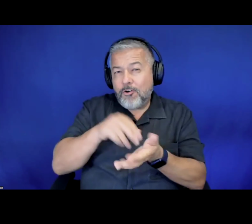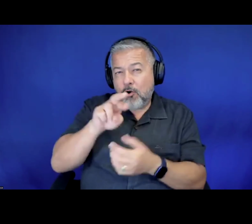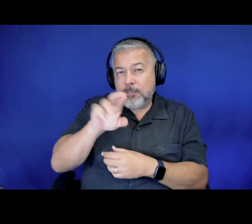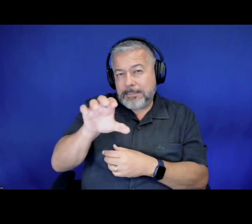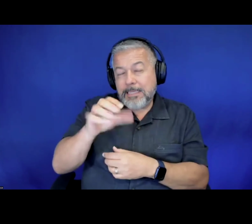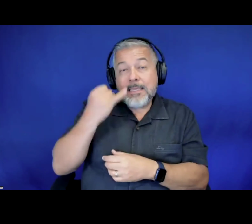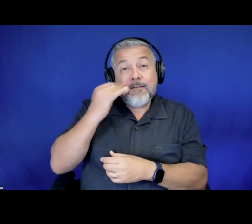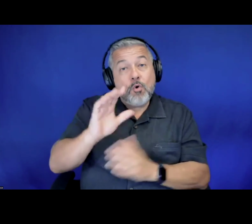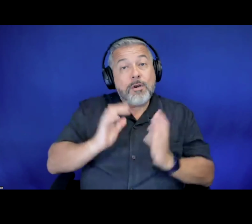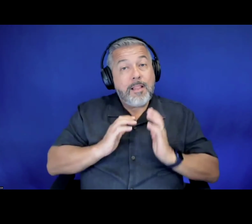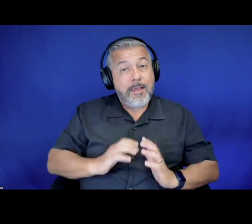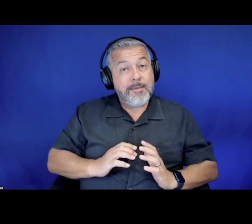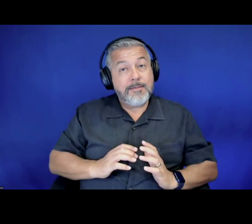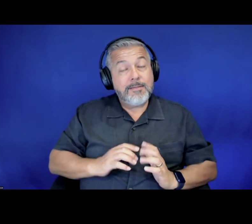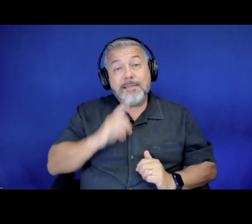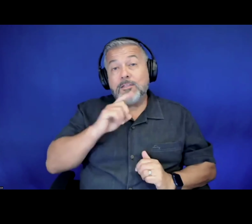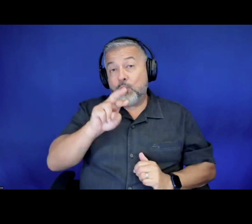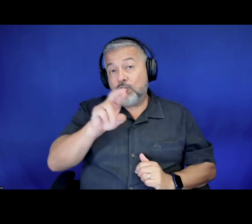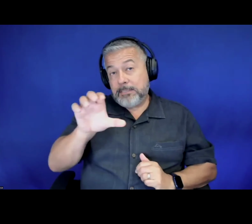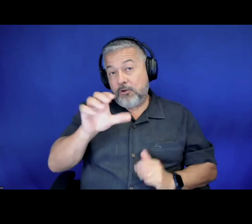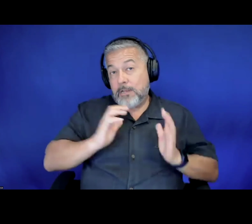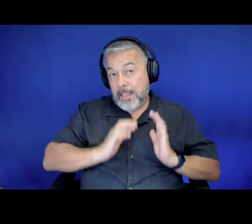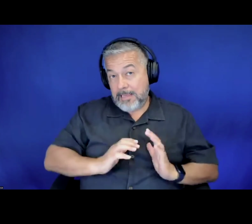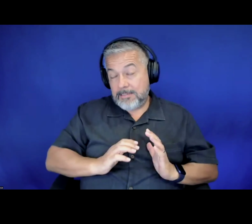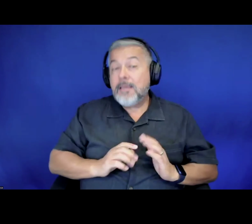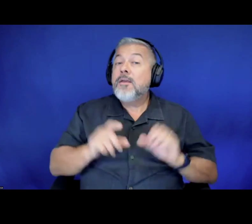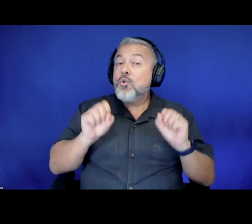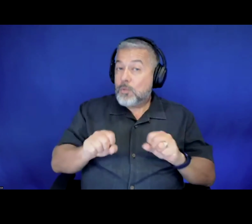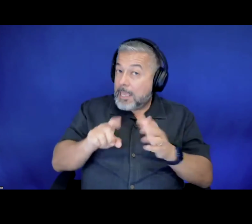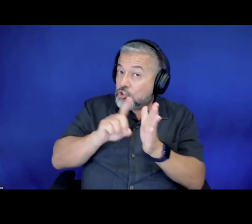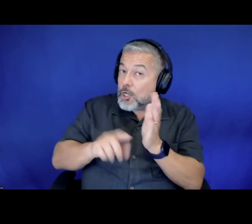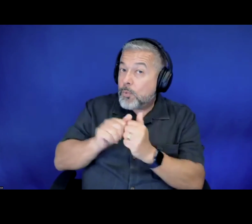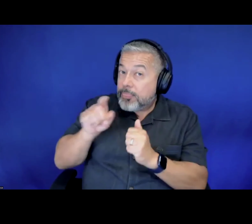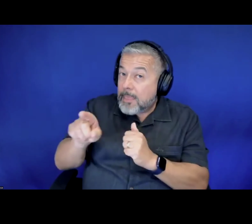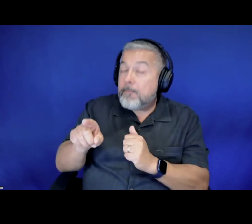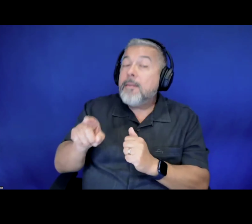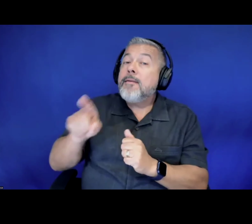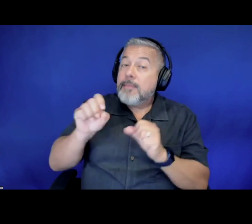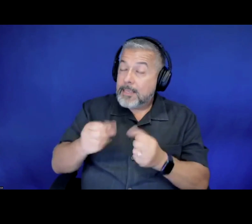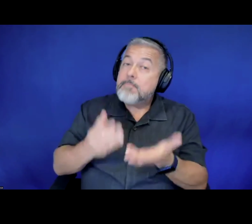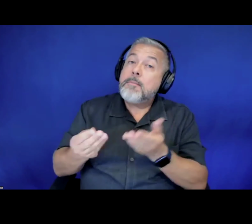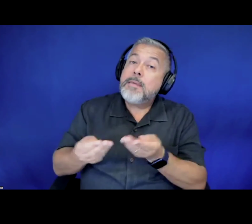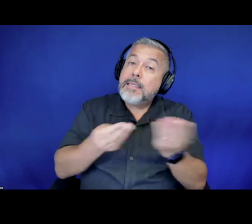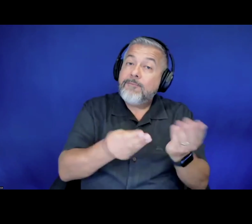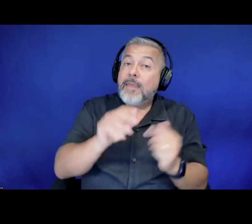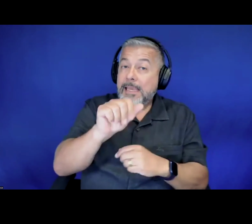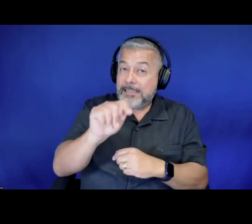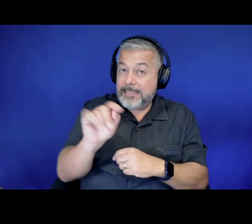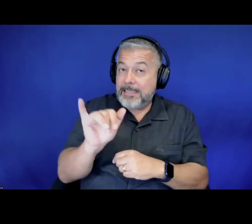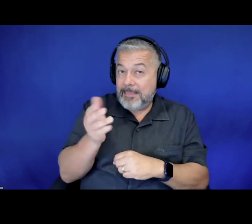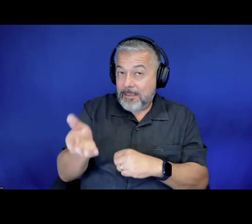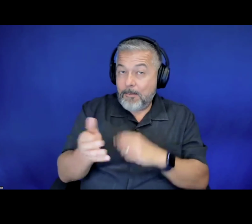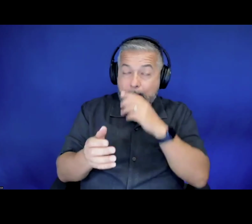is a regional center client, you can check to see if they can also get AT through there. If they're a